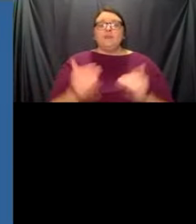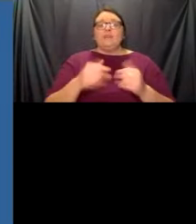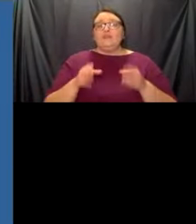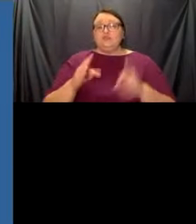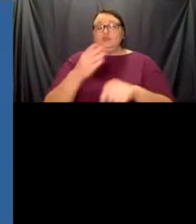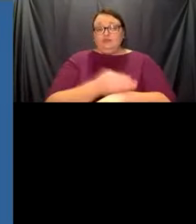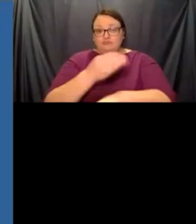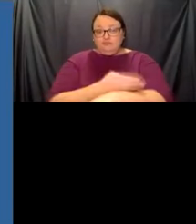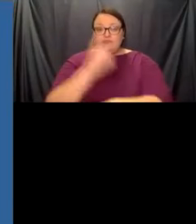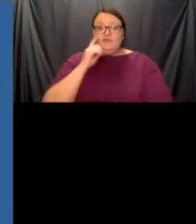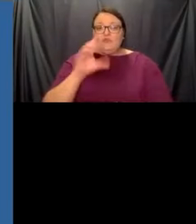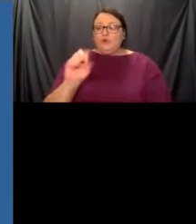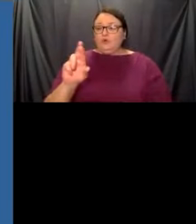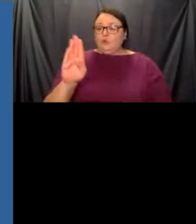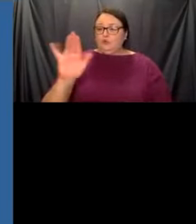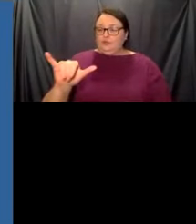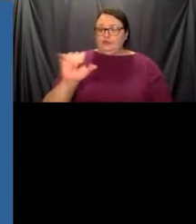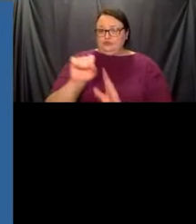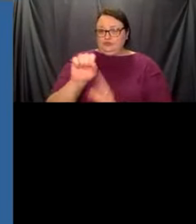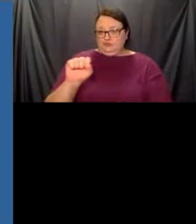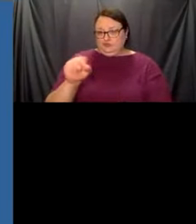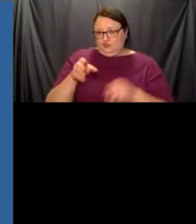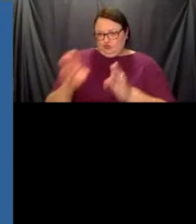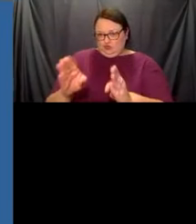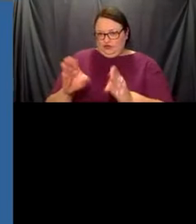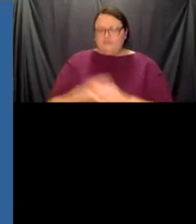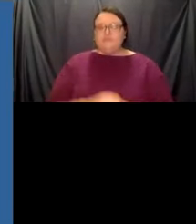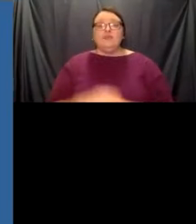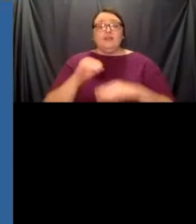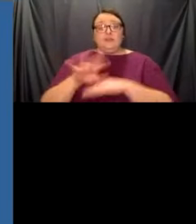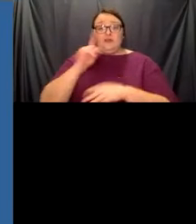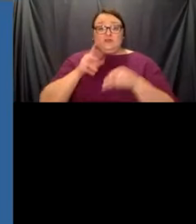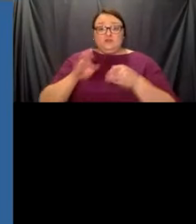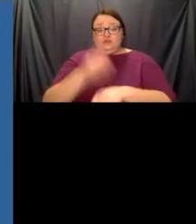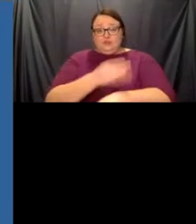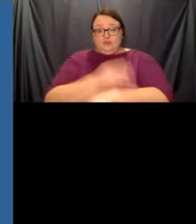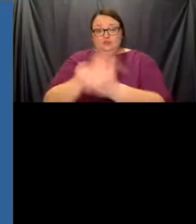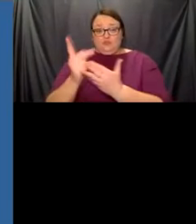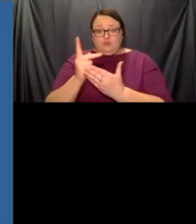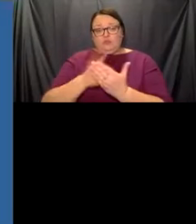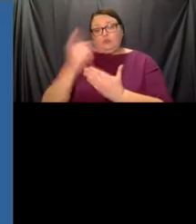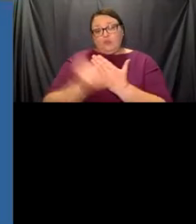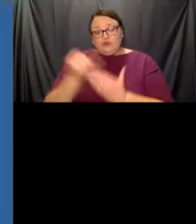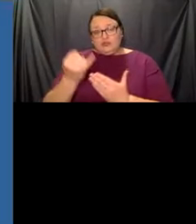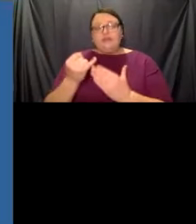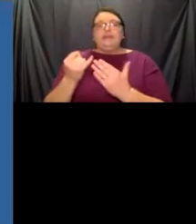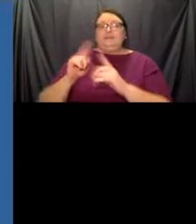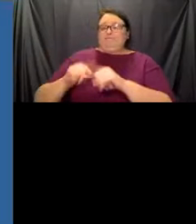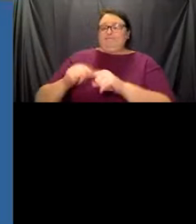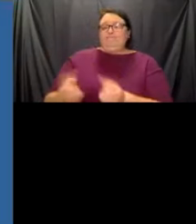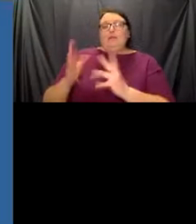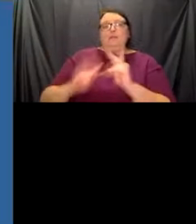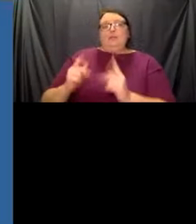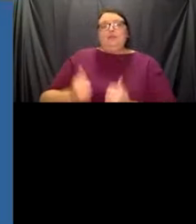personas. The impact for a street improvement project is measured by the number of people who live within a certain distance